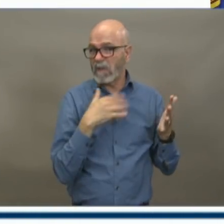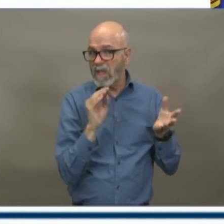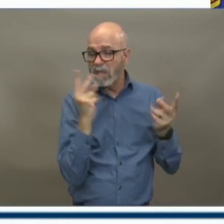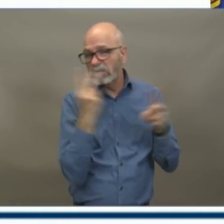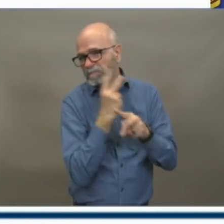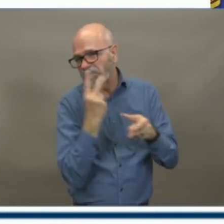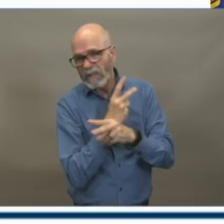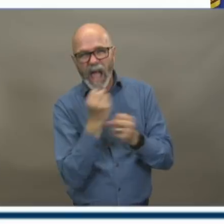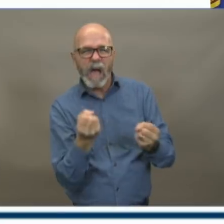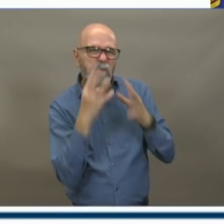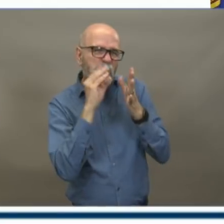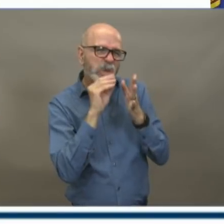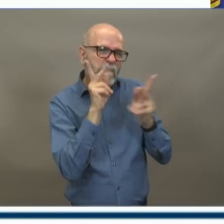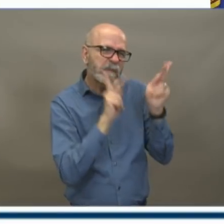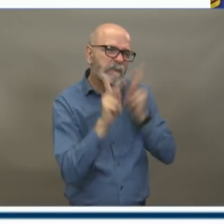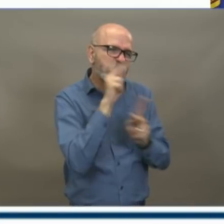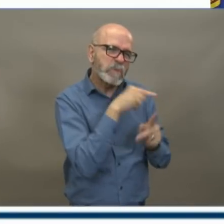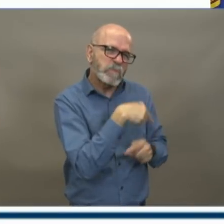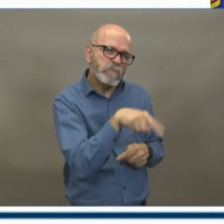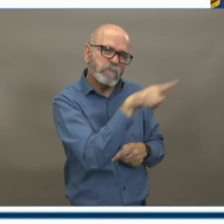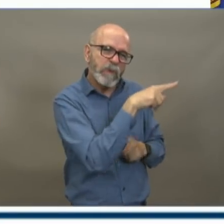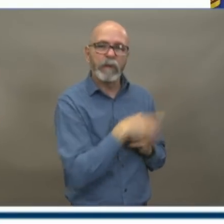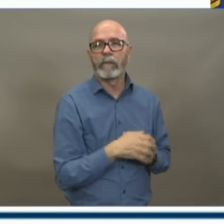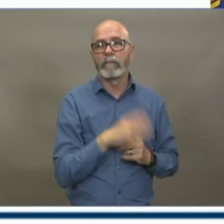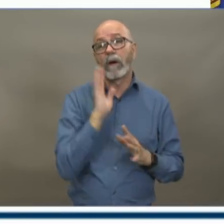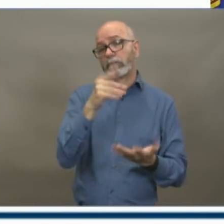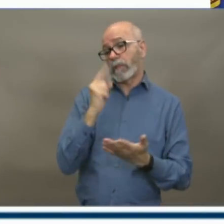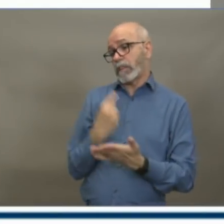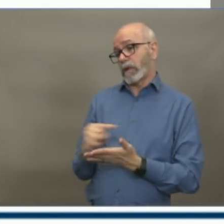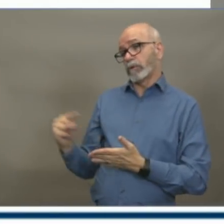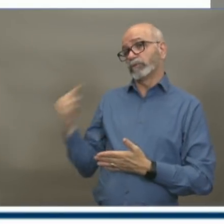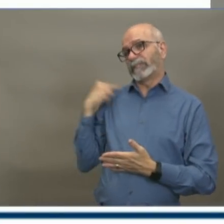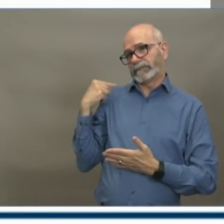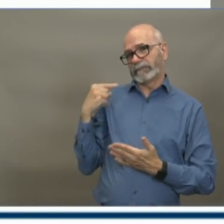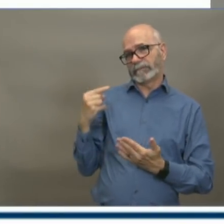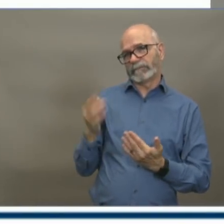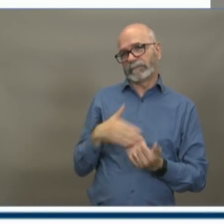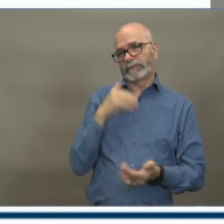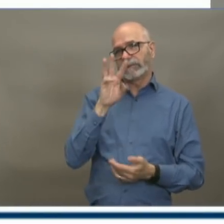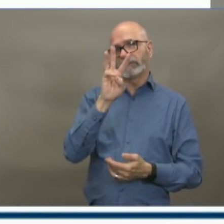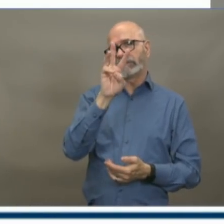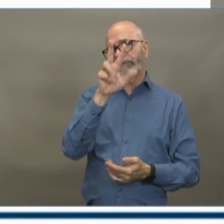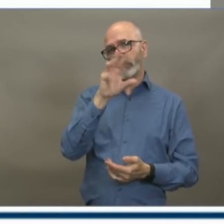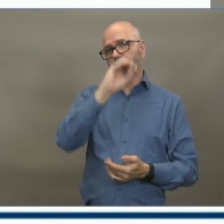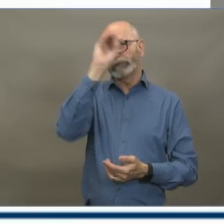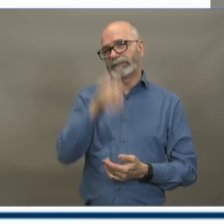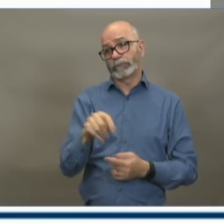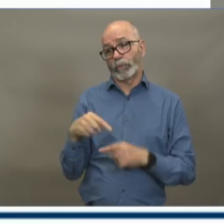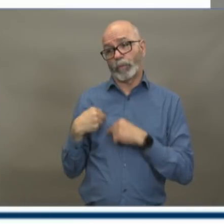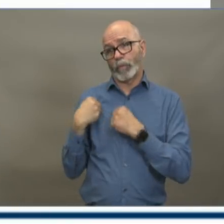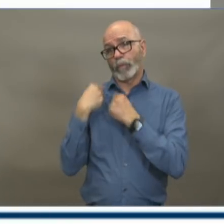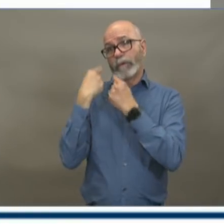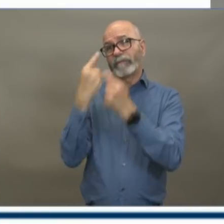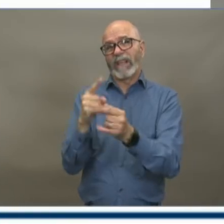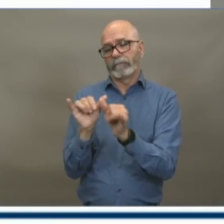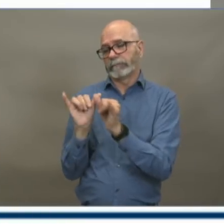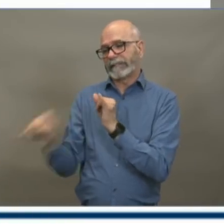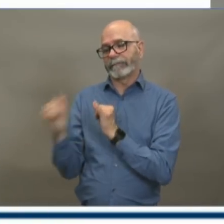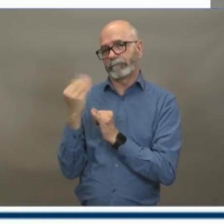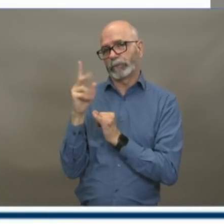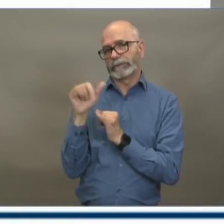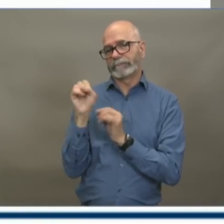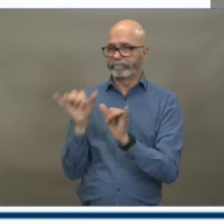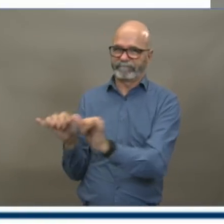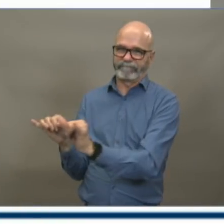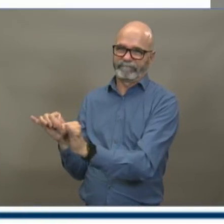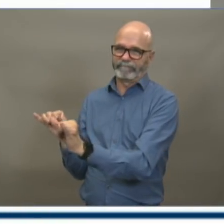that? So the last we had about 63% of the students who were quarantining got tested.